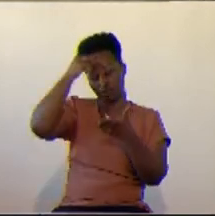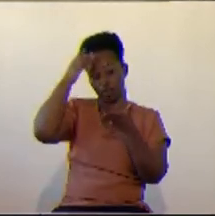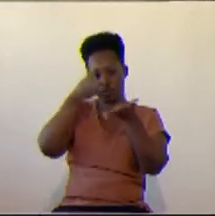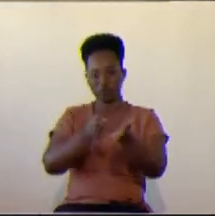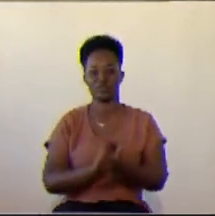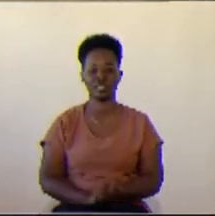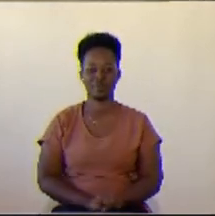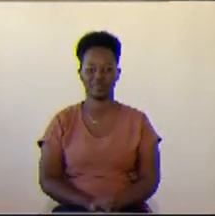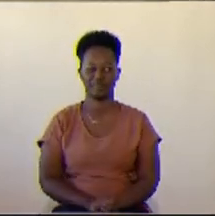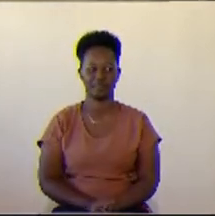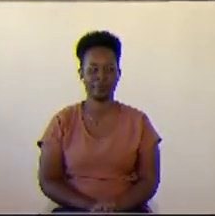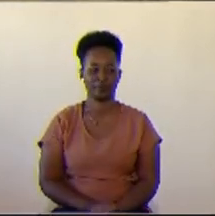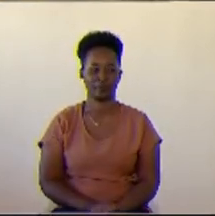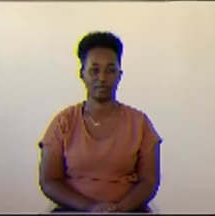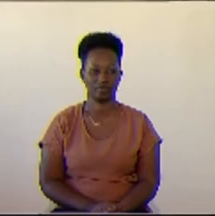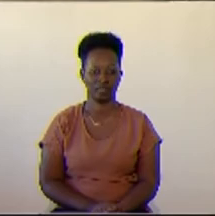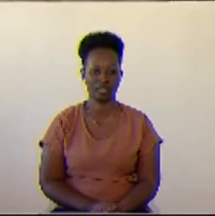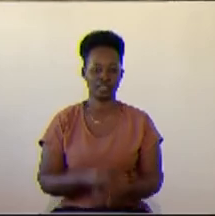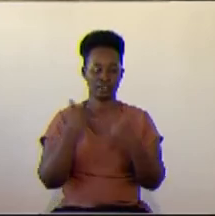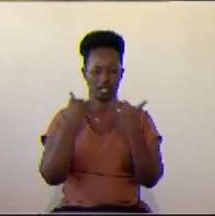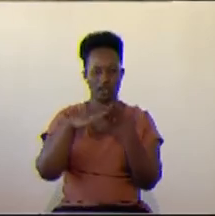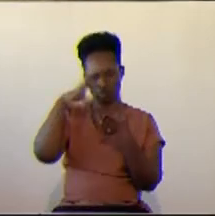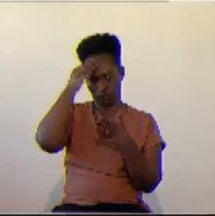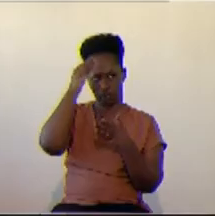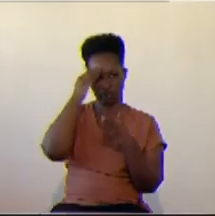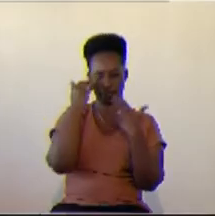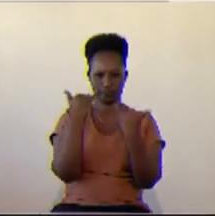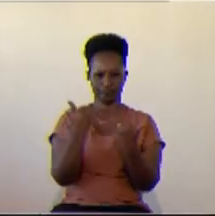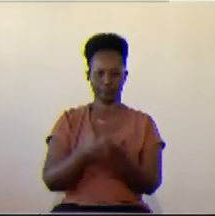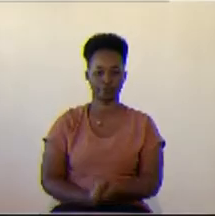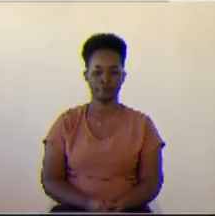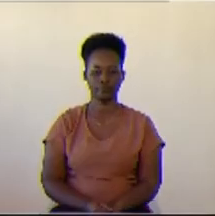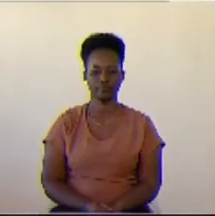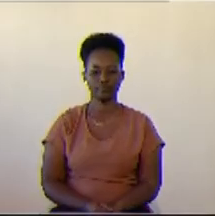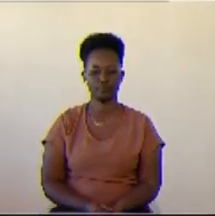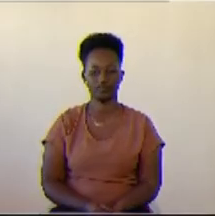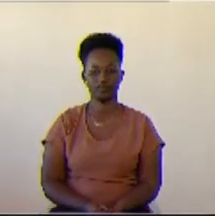Okay, let's get on with our lesson. Now,